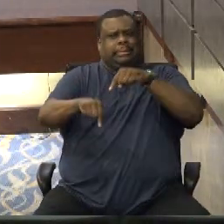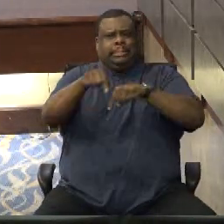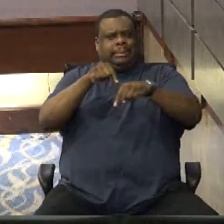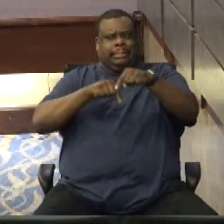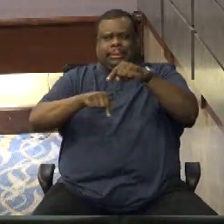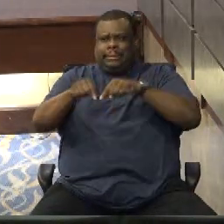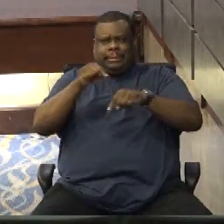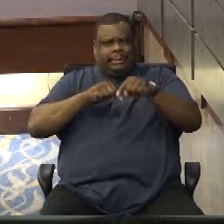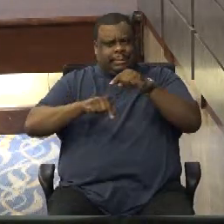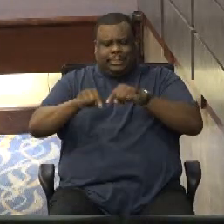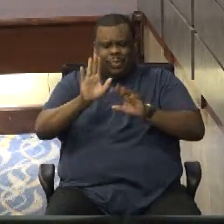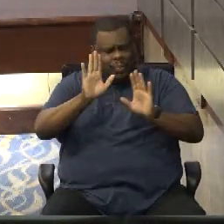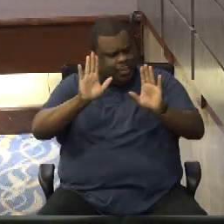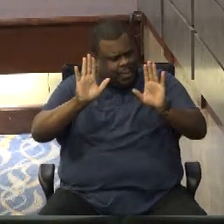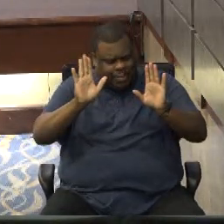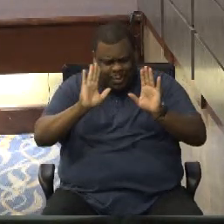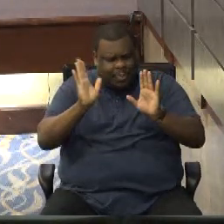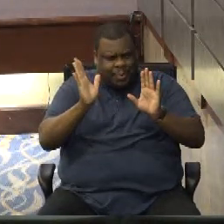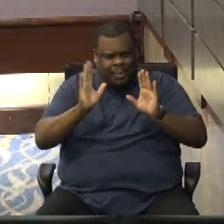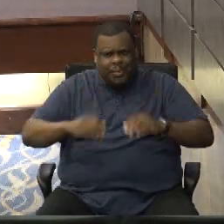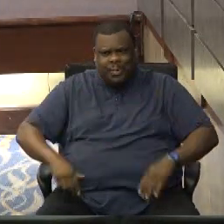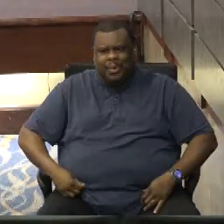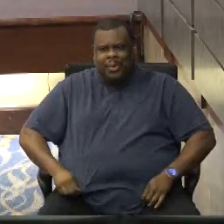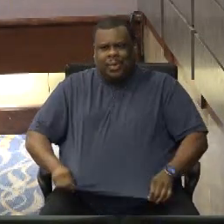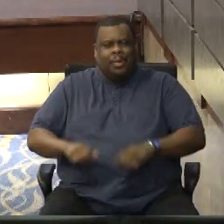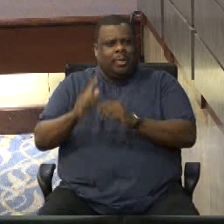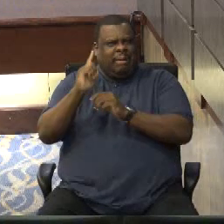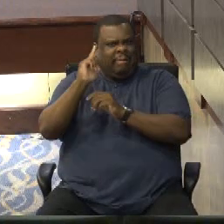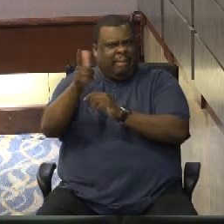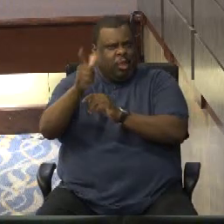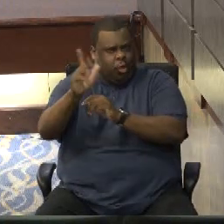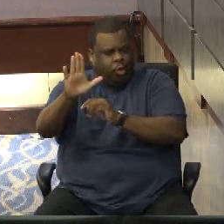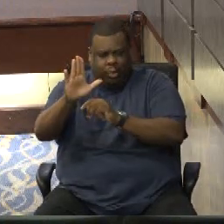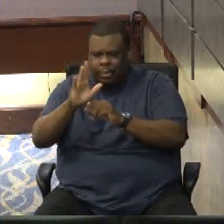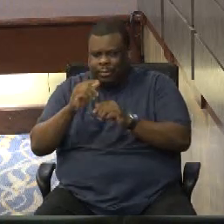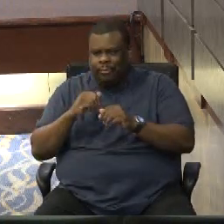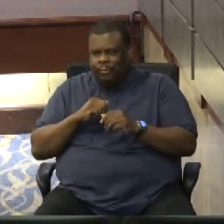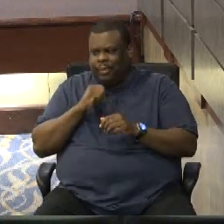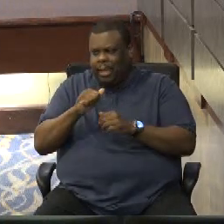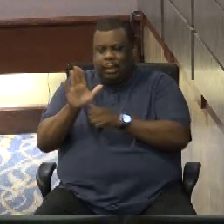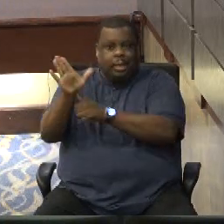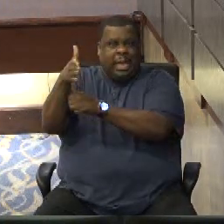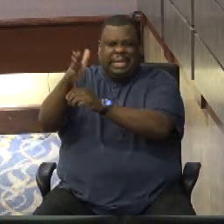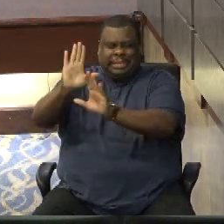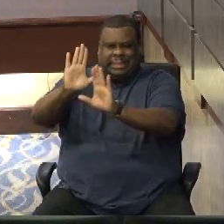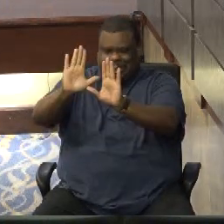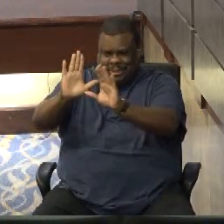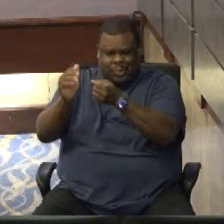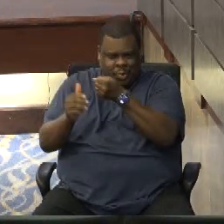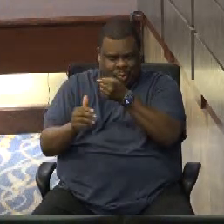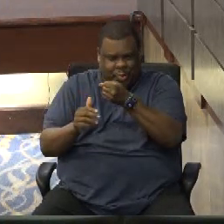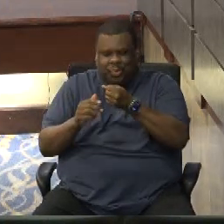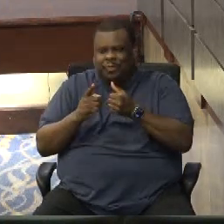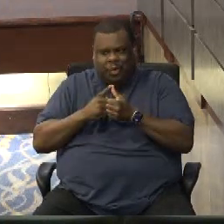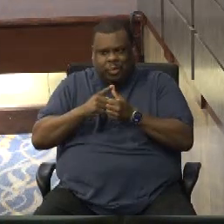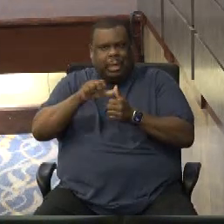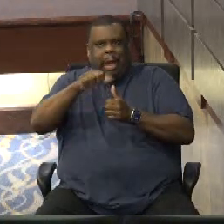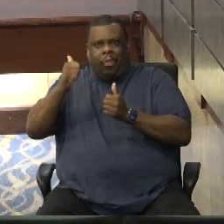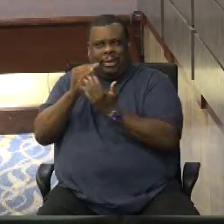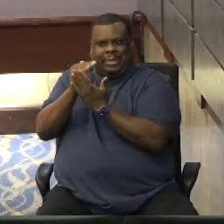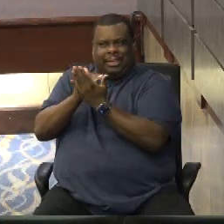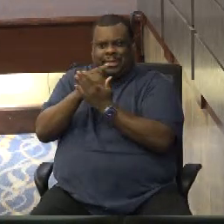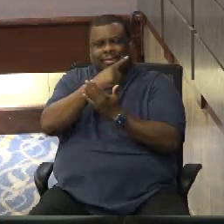Not doing that. Continue. We'll do that later. Sorry, I'm jumping ahead of the 6 o'clock. Did anybody stand up though?